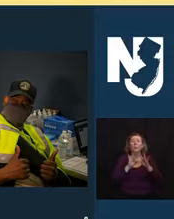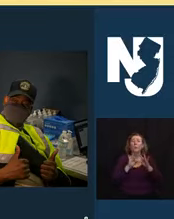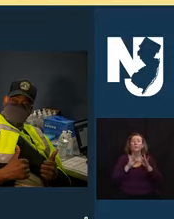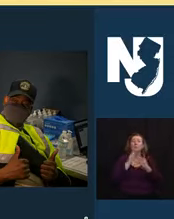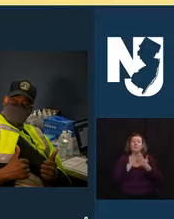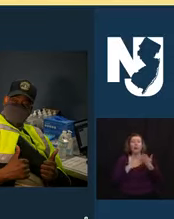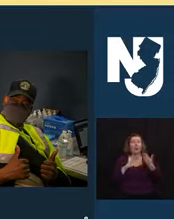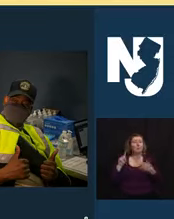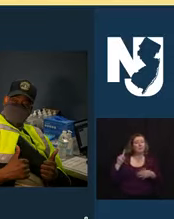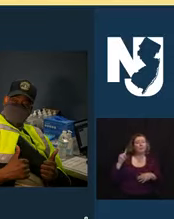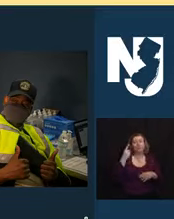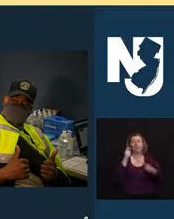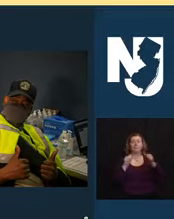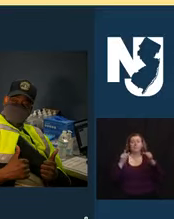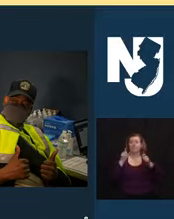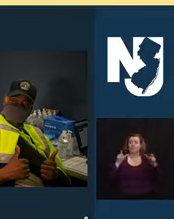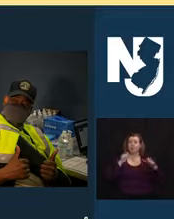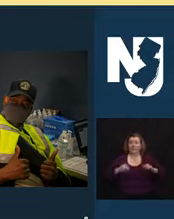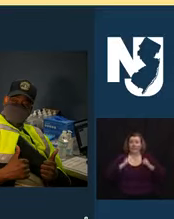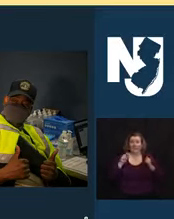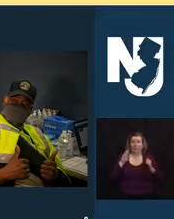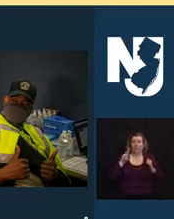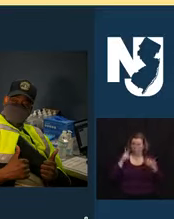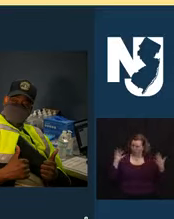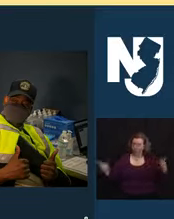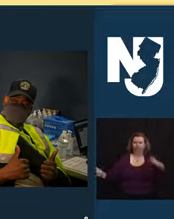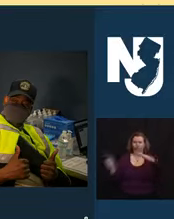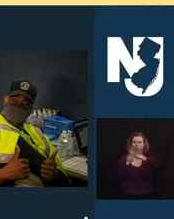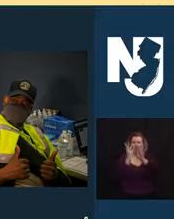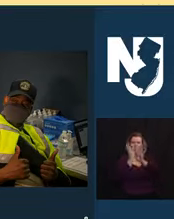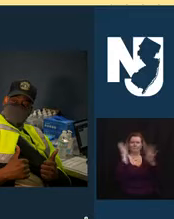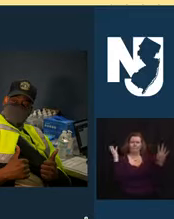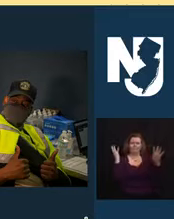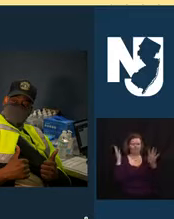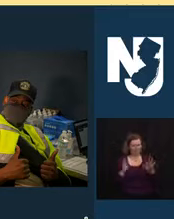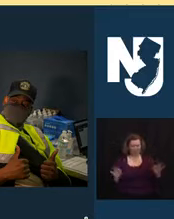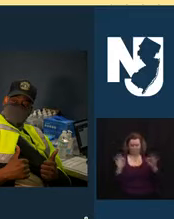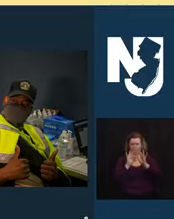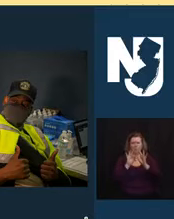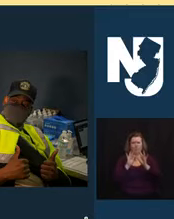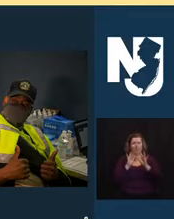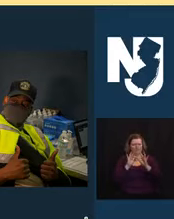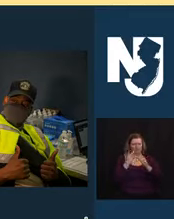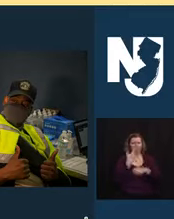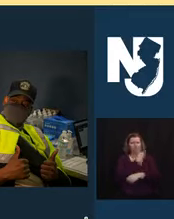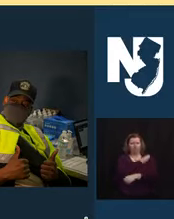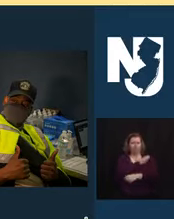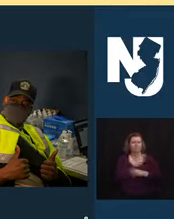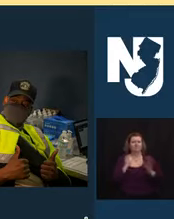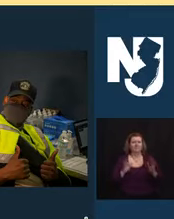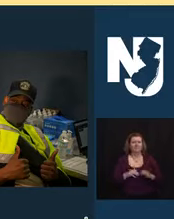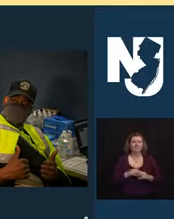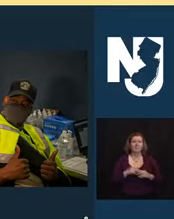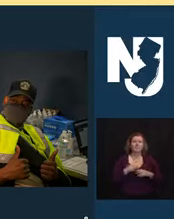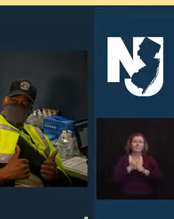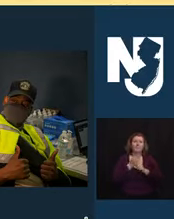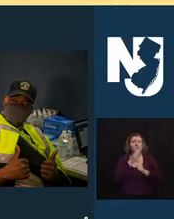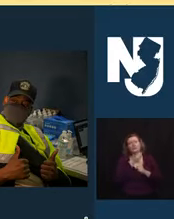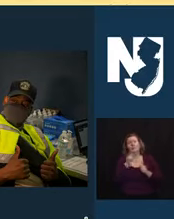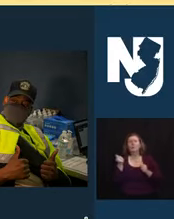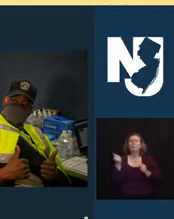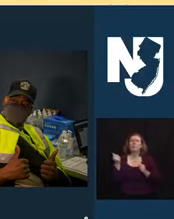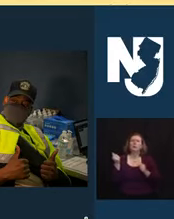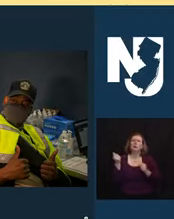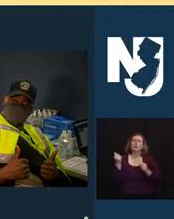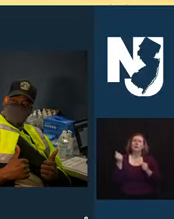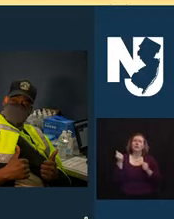Newarkers who went in to receive their vaccinations. I want to just make a couple of points here. On the left,